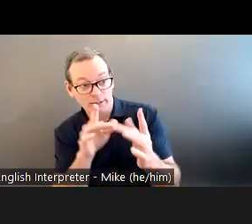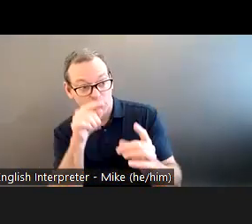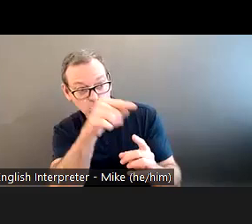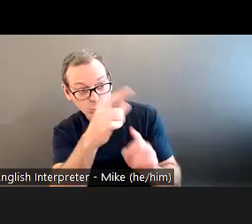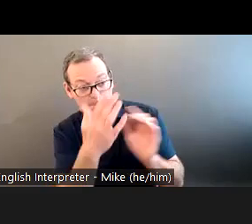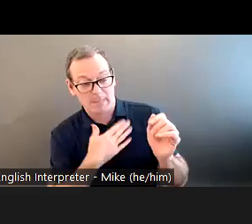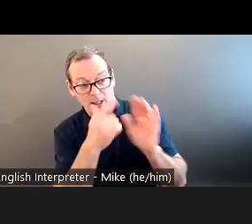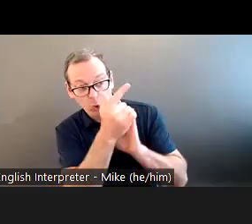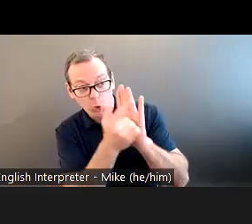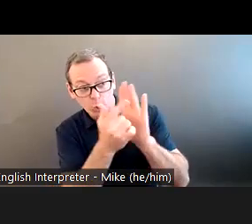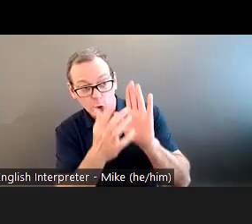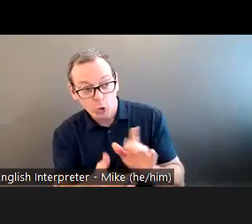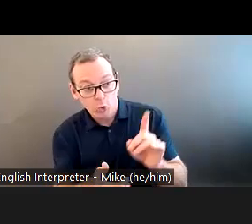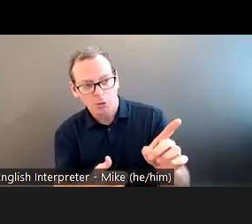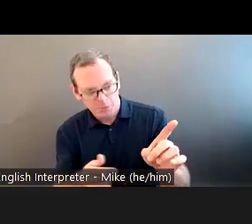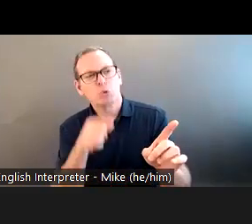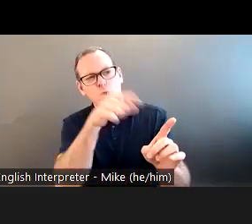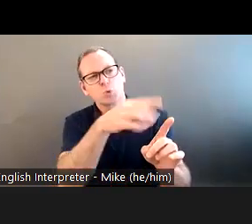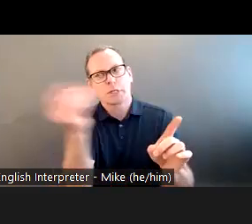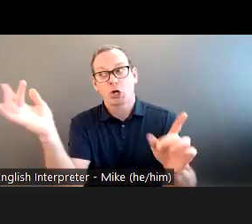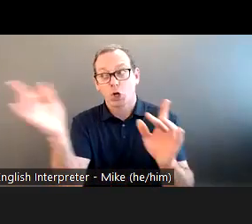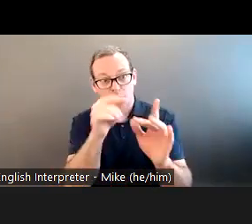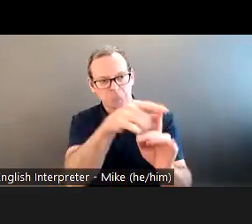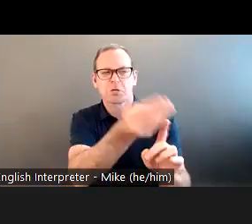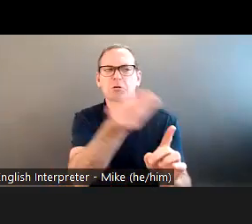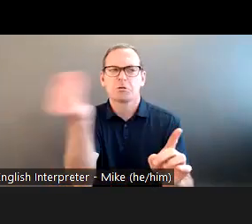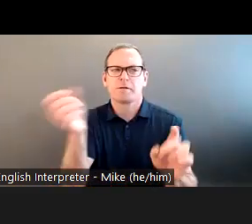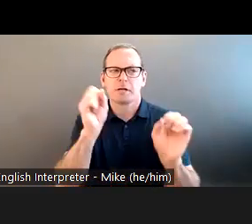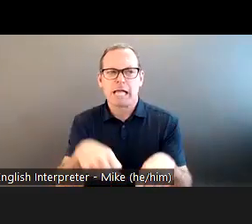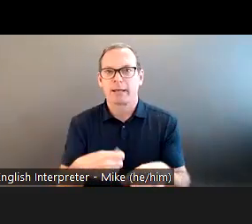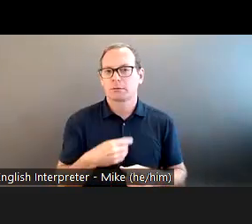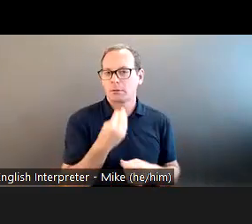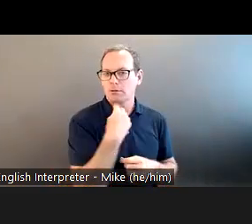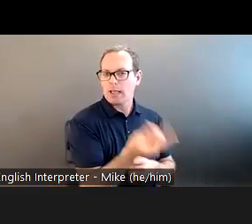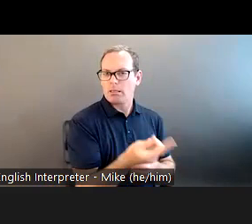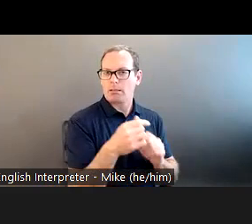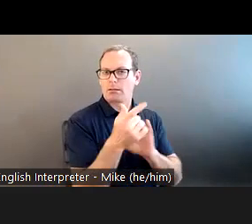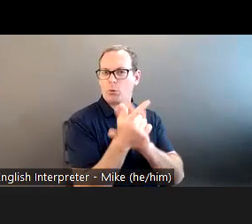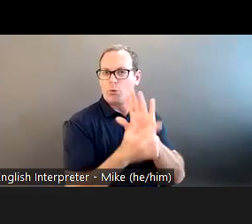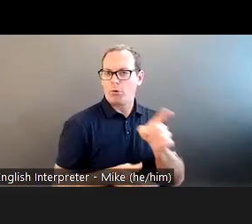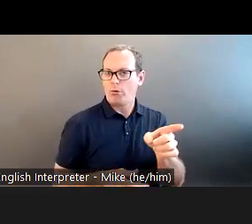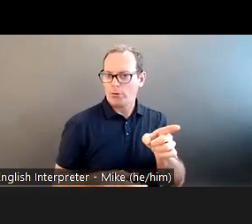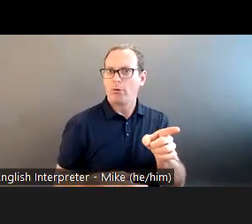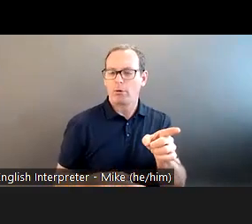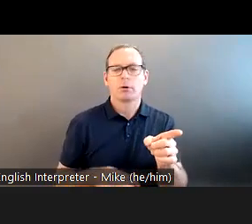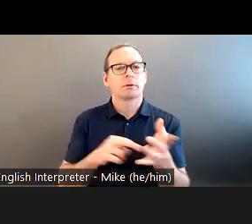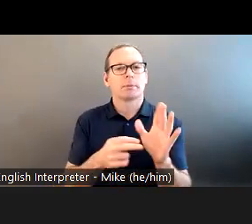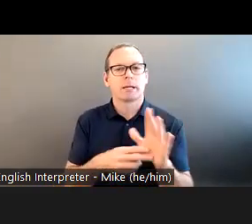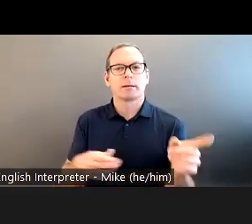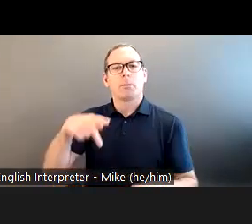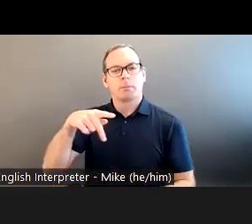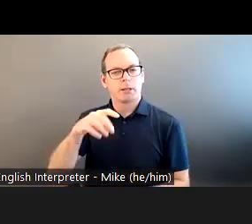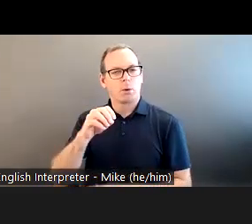else. So why it's usually best practice, if you are having specifically a power of attorney made with a lawyer, you should make sure you have a copy of that